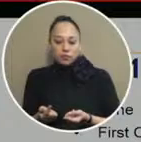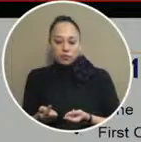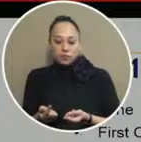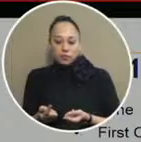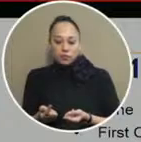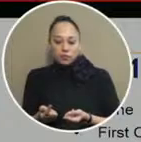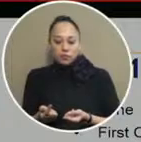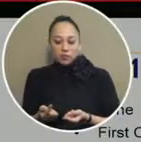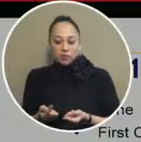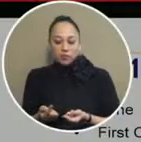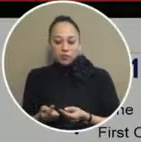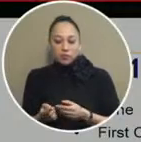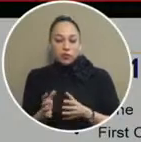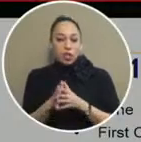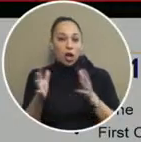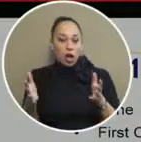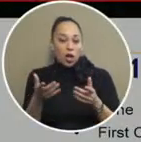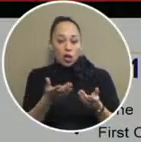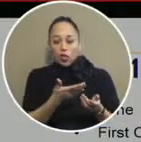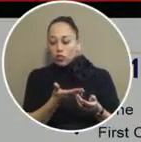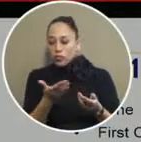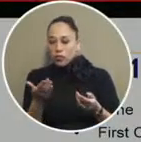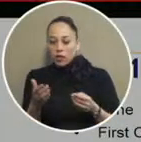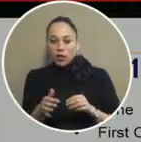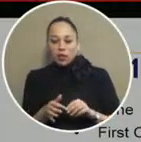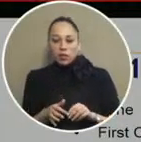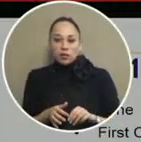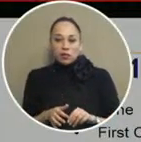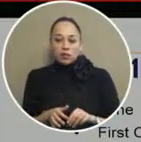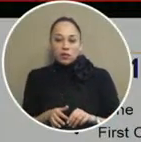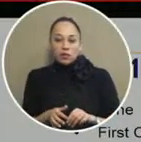an abundance of activities to